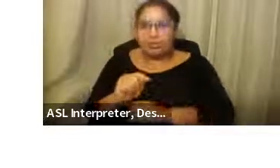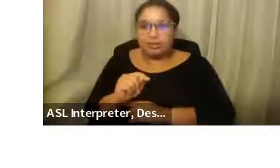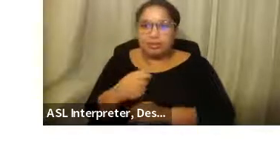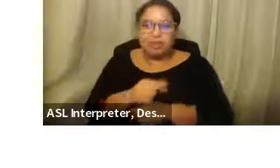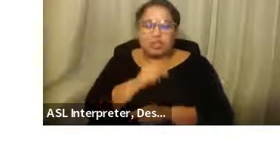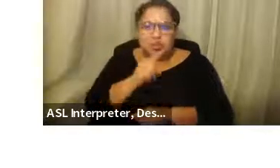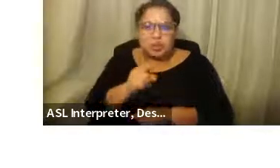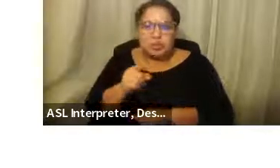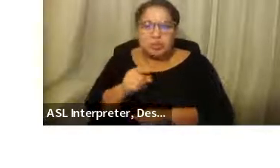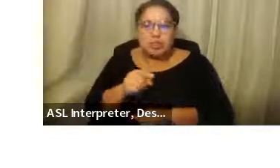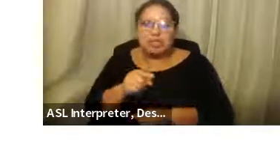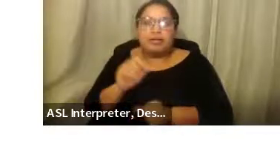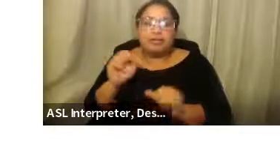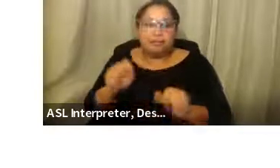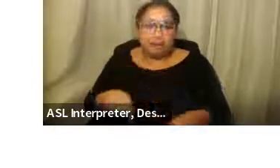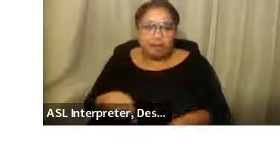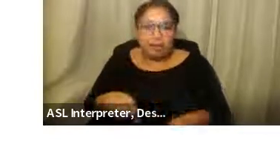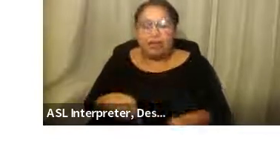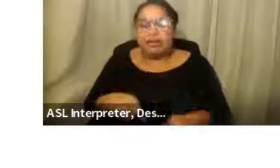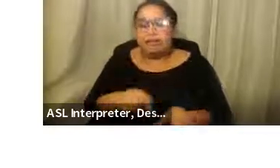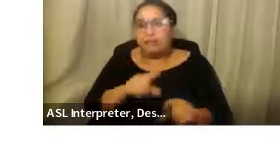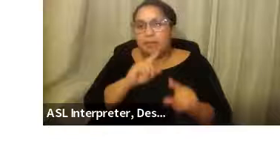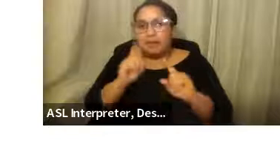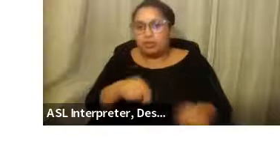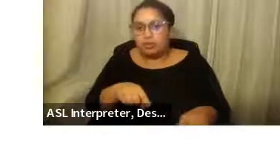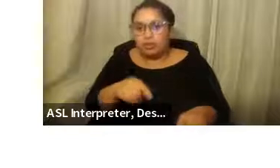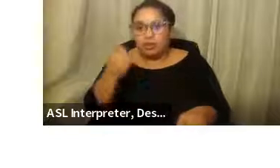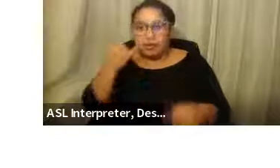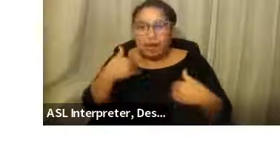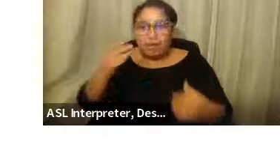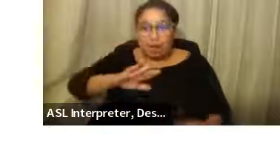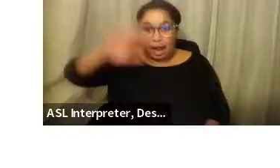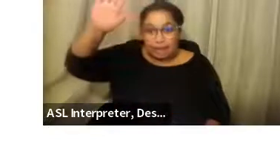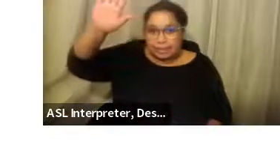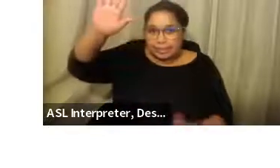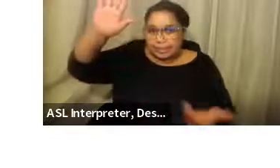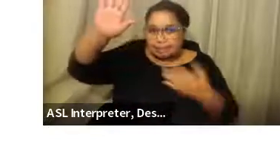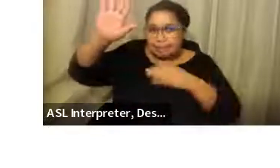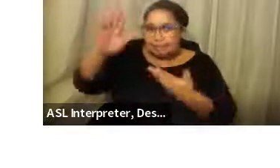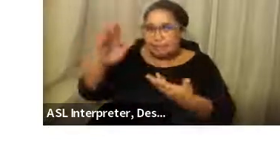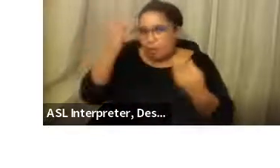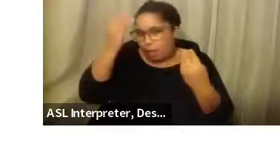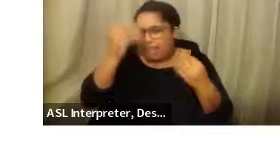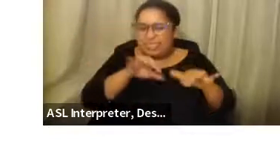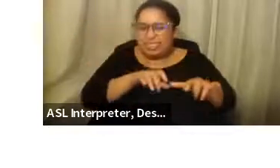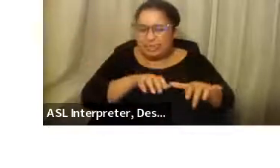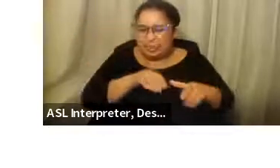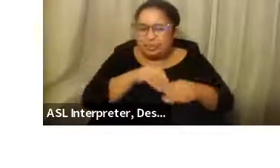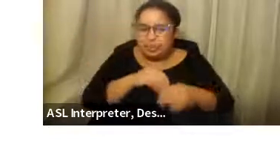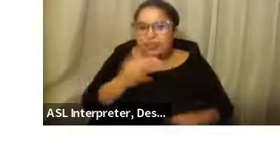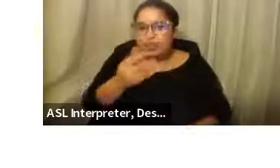sure that they are recorded and get answered. So if you do have your hand raised, just put whatever your thoughts or questions are in the